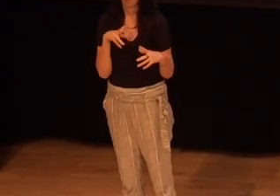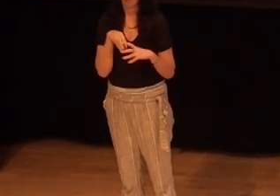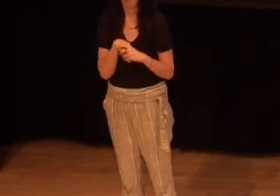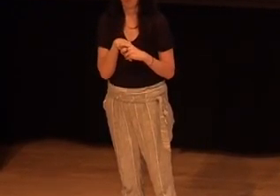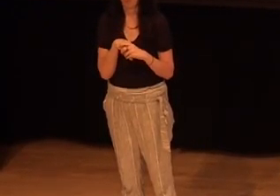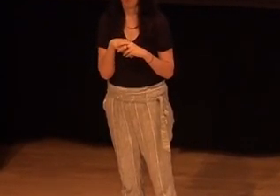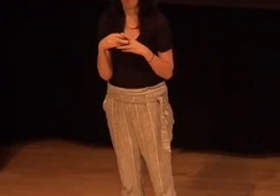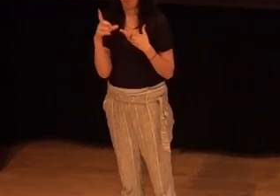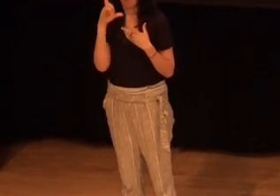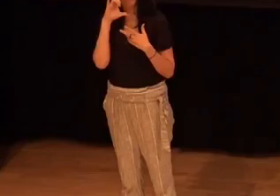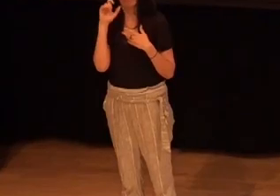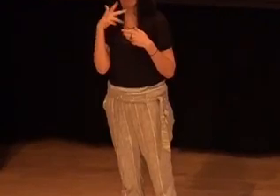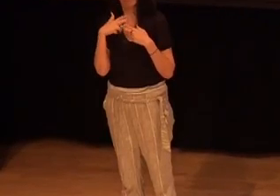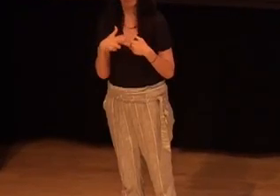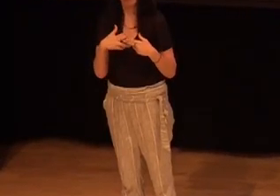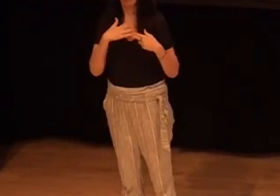my awakening.